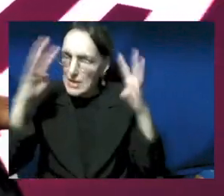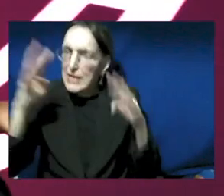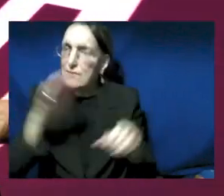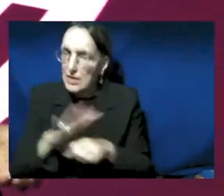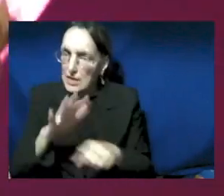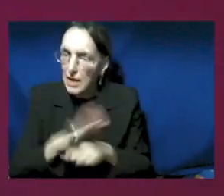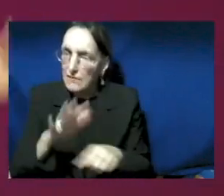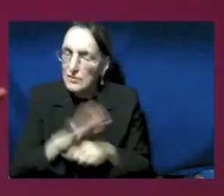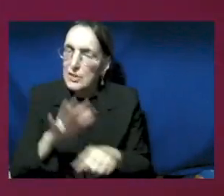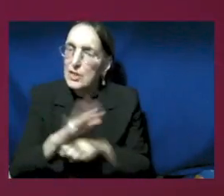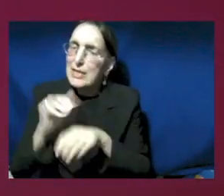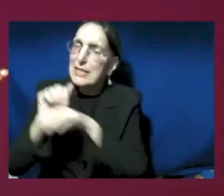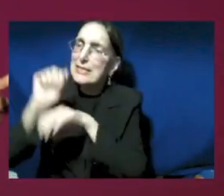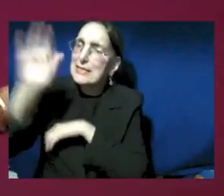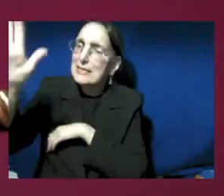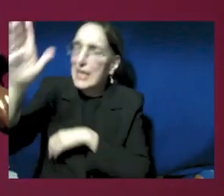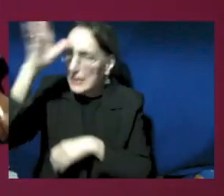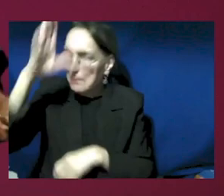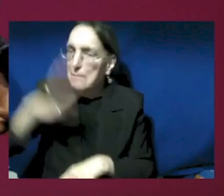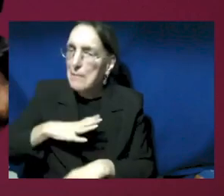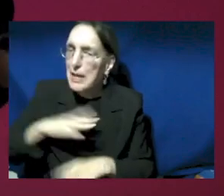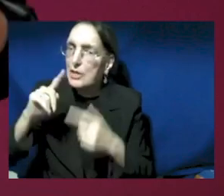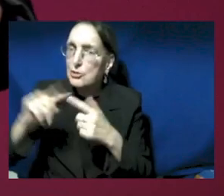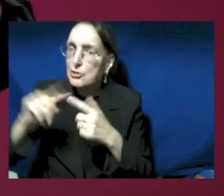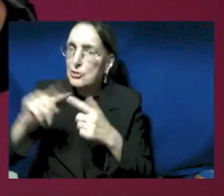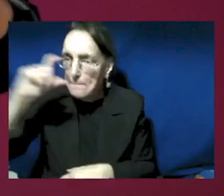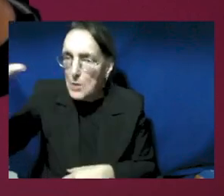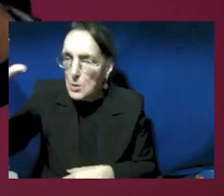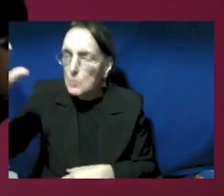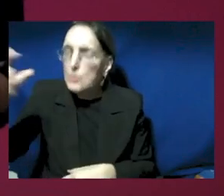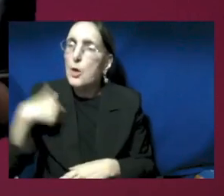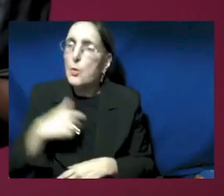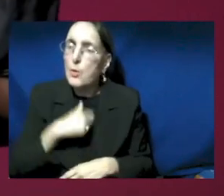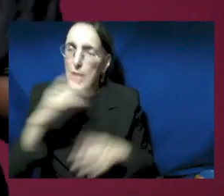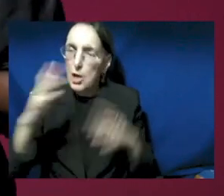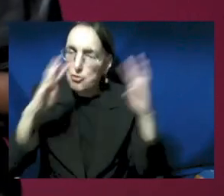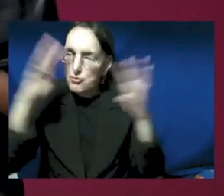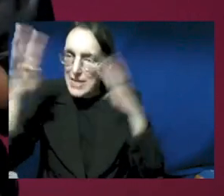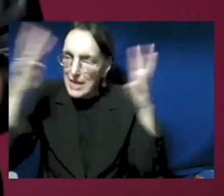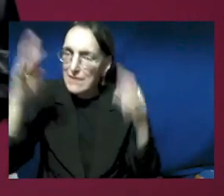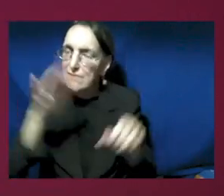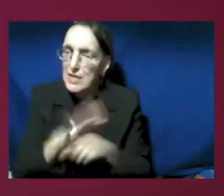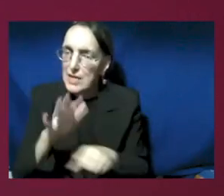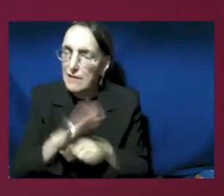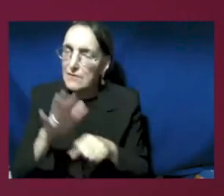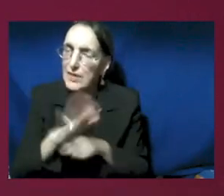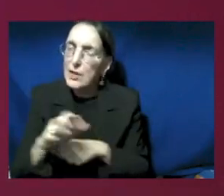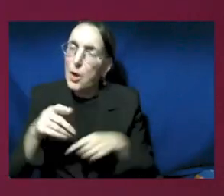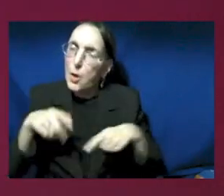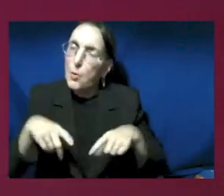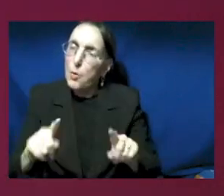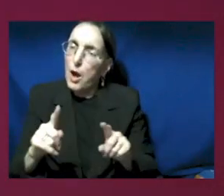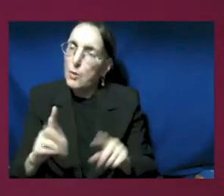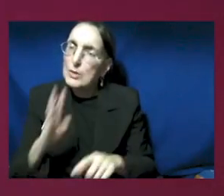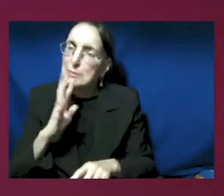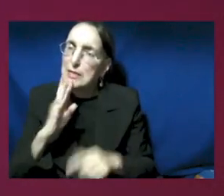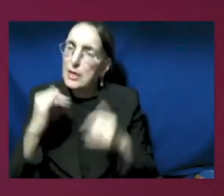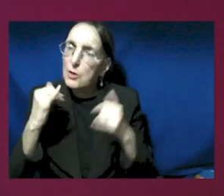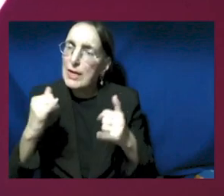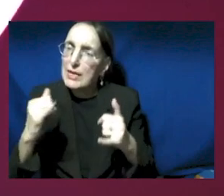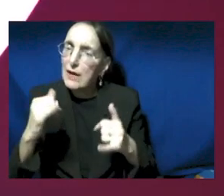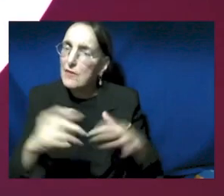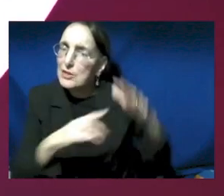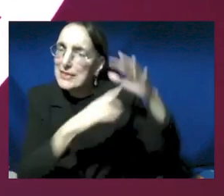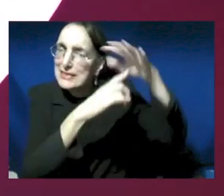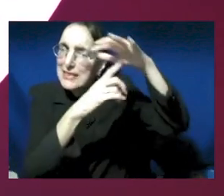the moon. We're creative enough that as we speak right now, there's a satellite that is out in the universe, out